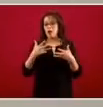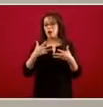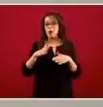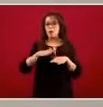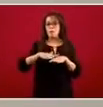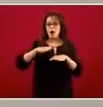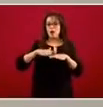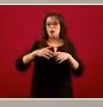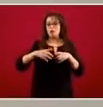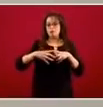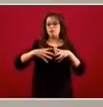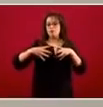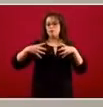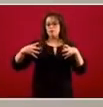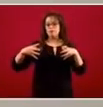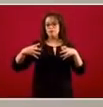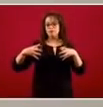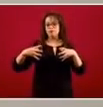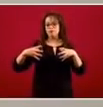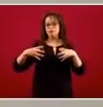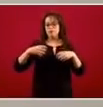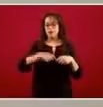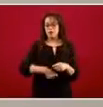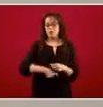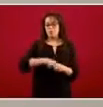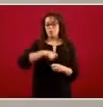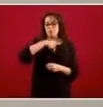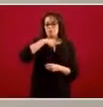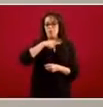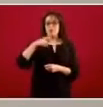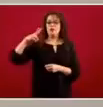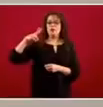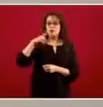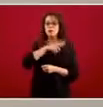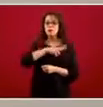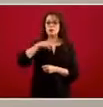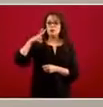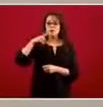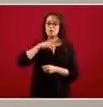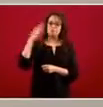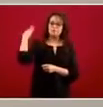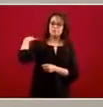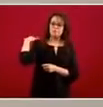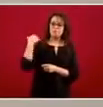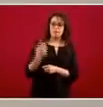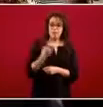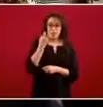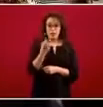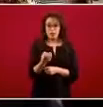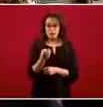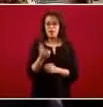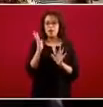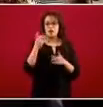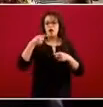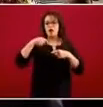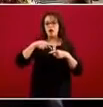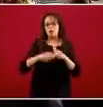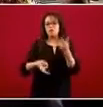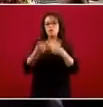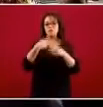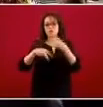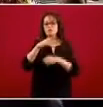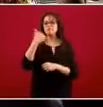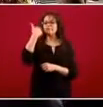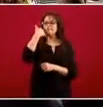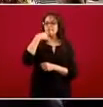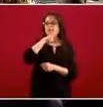Then the next stage, the virus starts to become apparent in the tissue throughout the body. Then we have fever, we